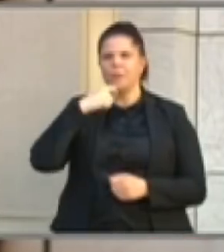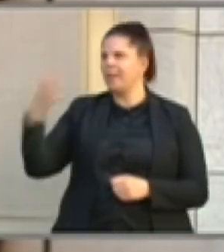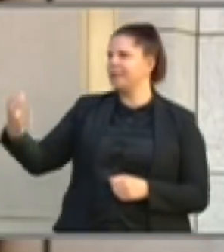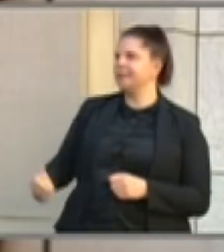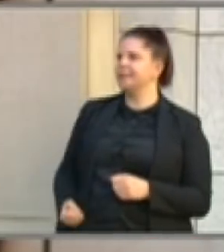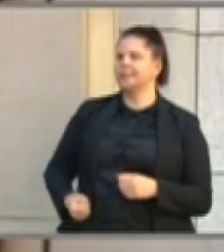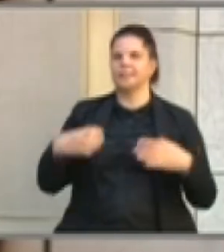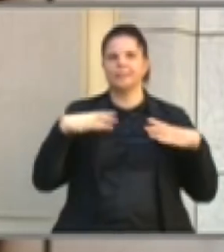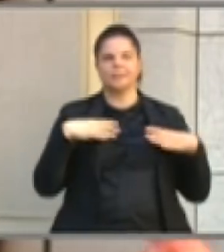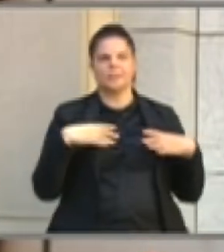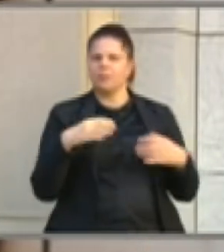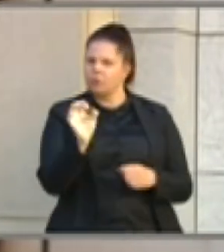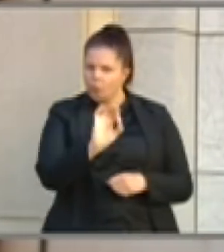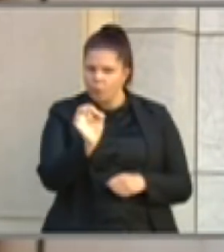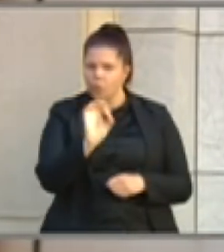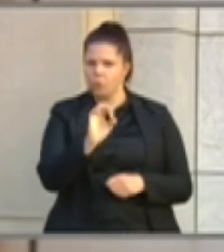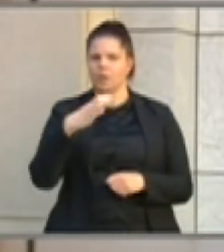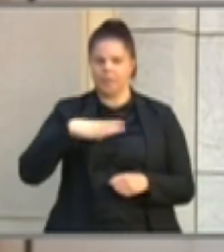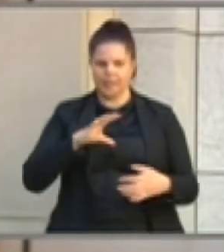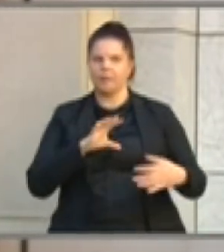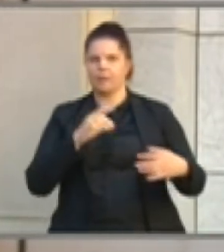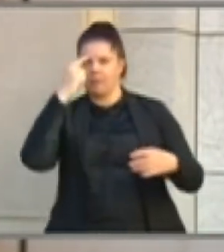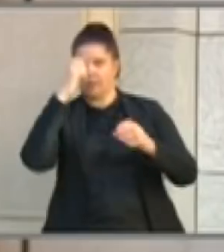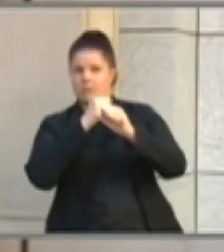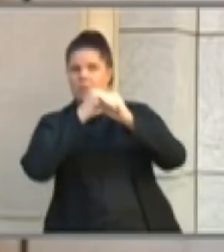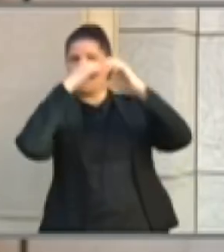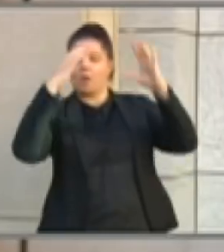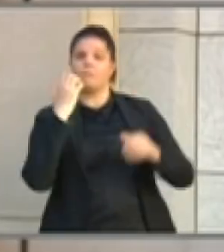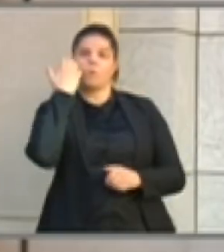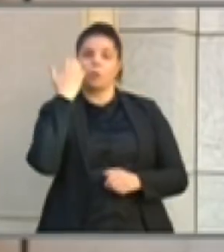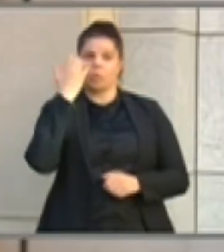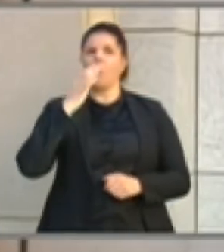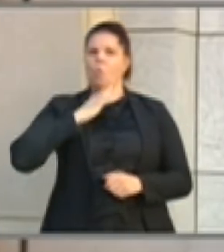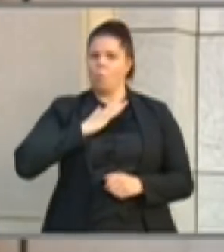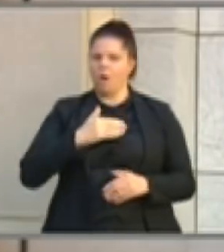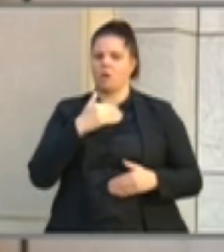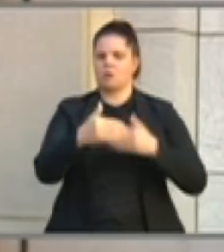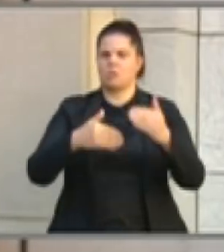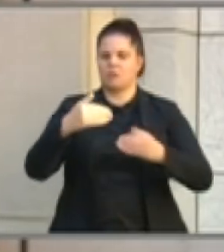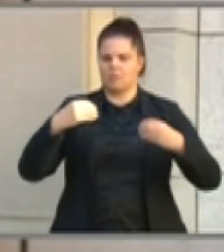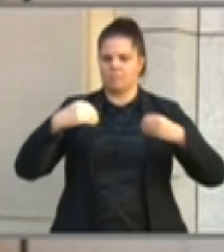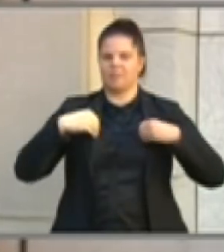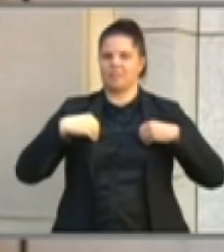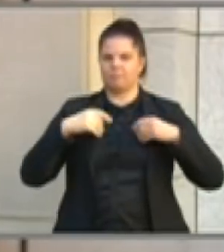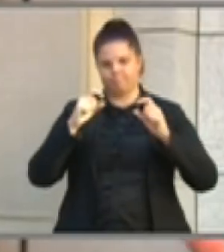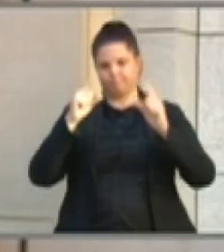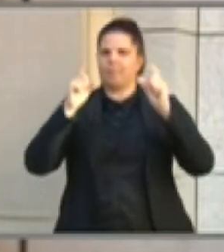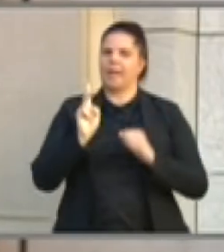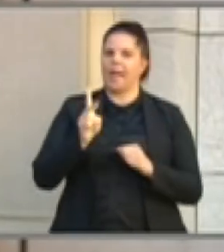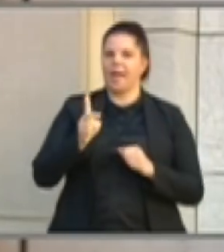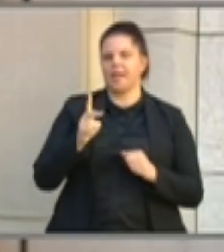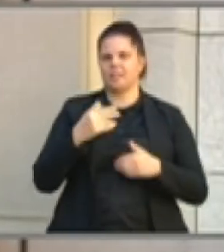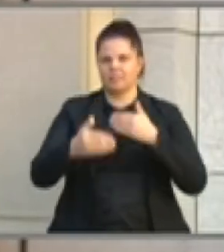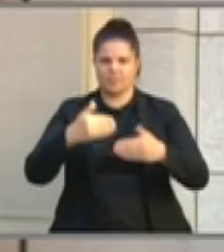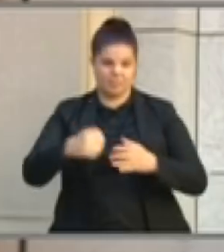into the future. So we anticipate the number of employees in businesses that will be affected in this way can be as much